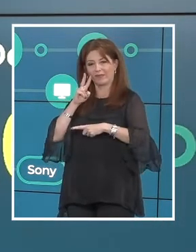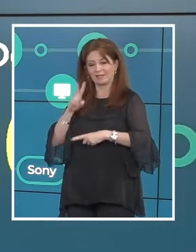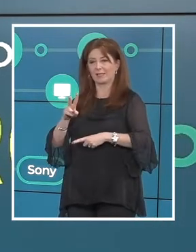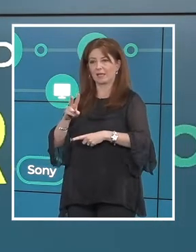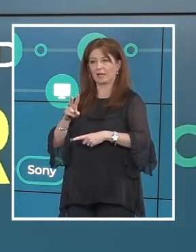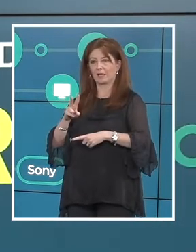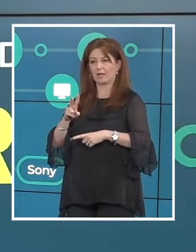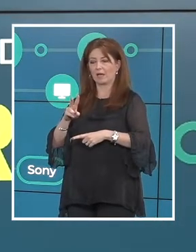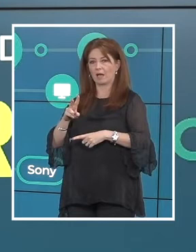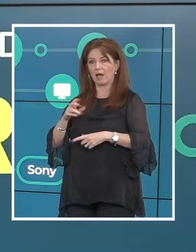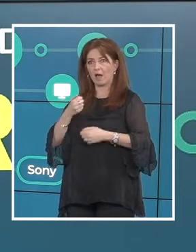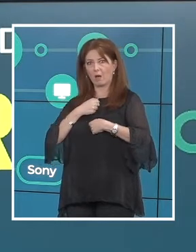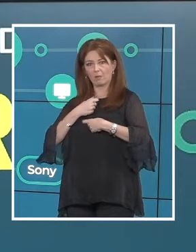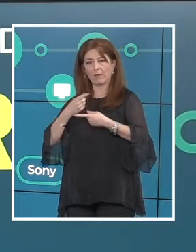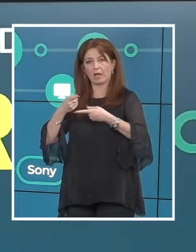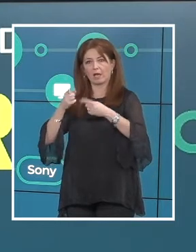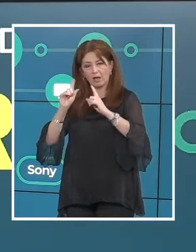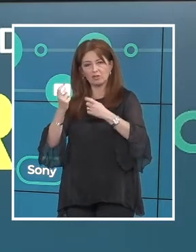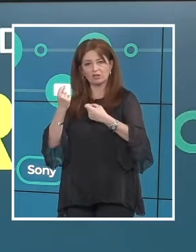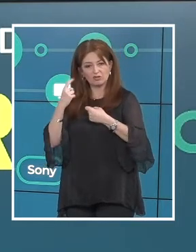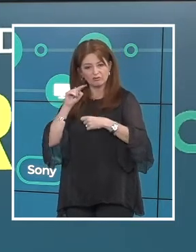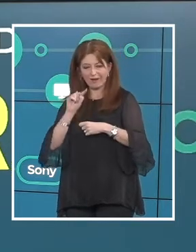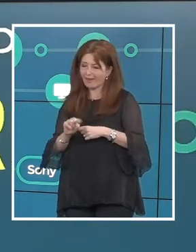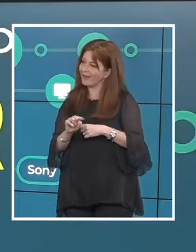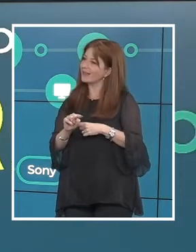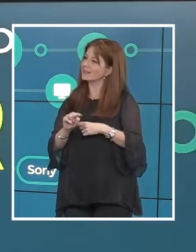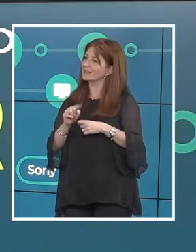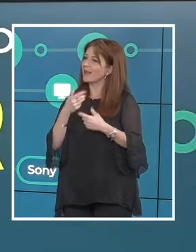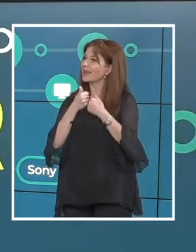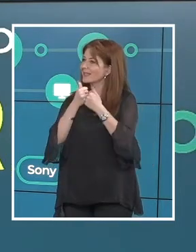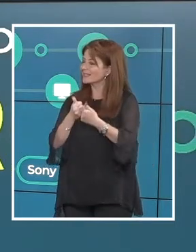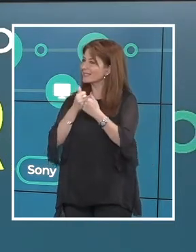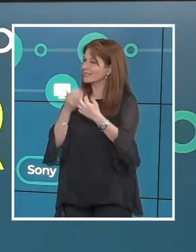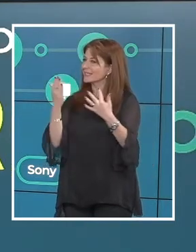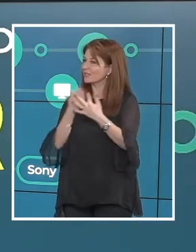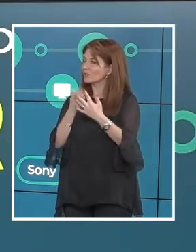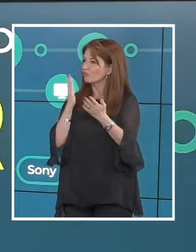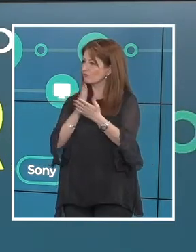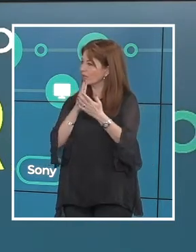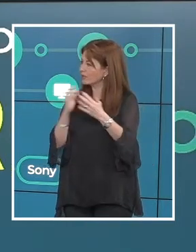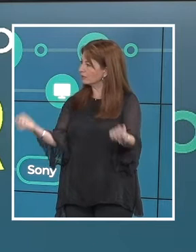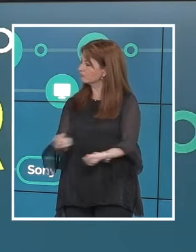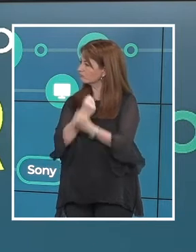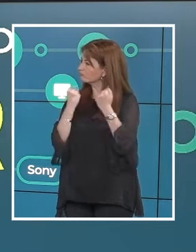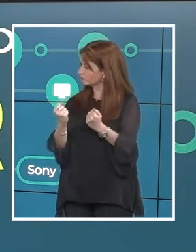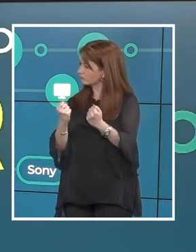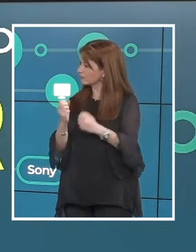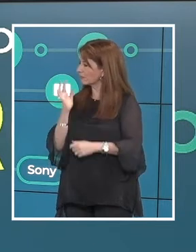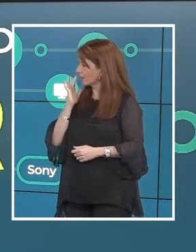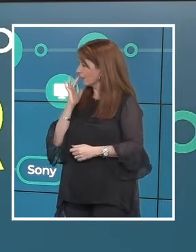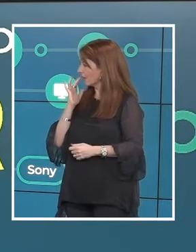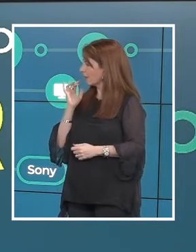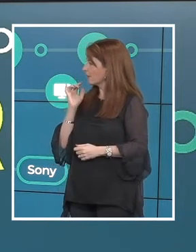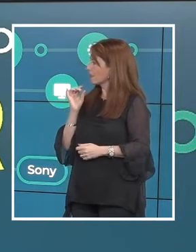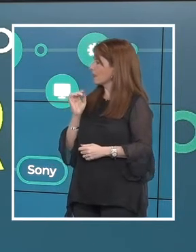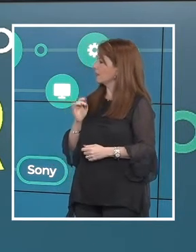light up. They're like, oh my God, I didn't realize that assistive technology is so powerful. And again, one